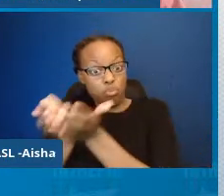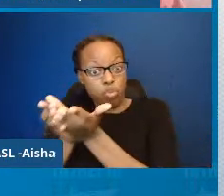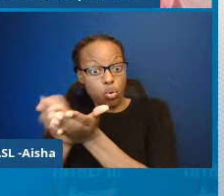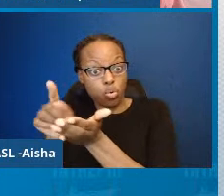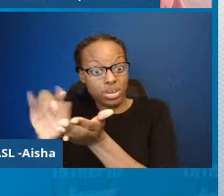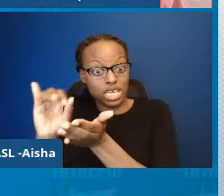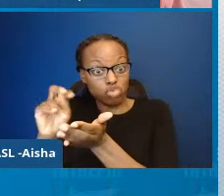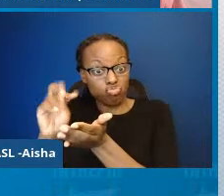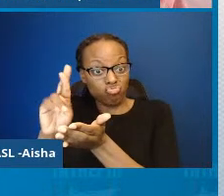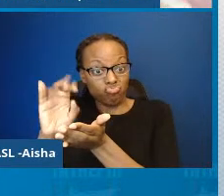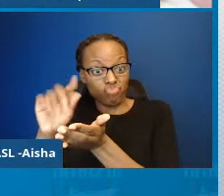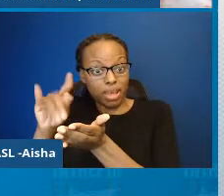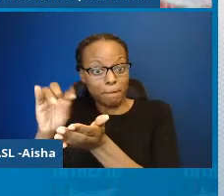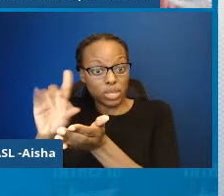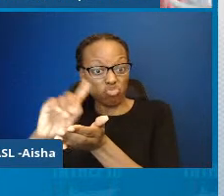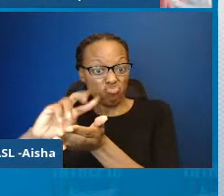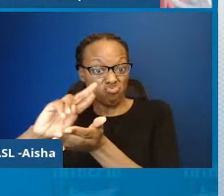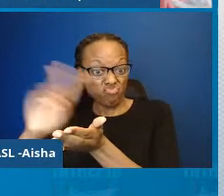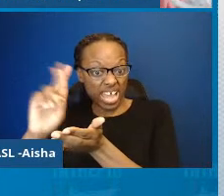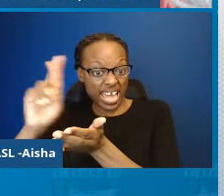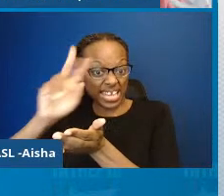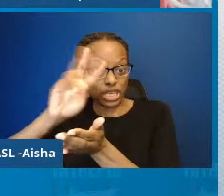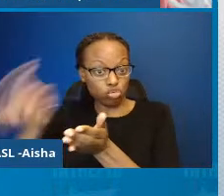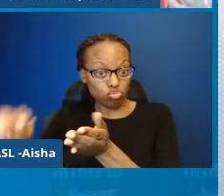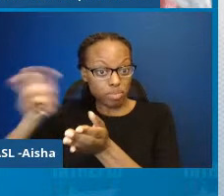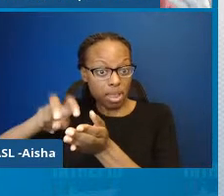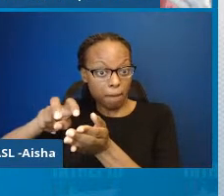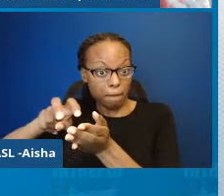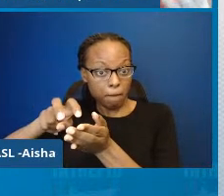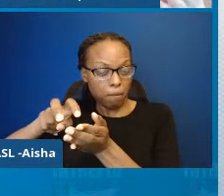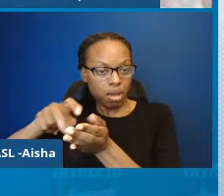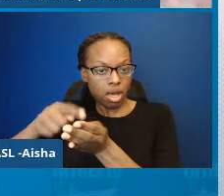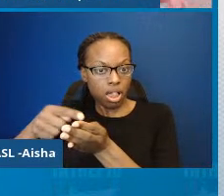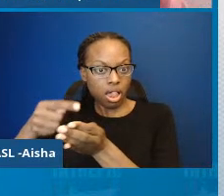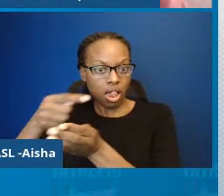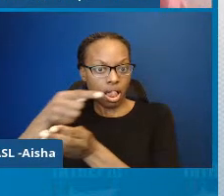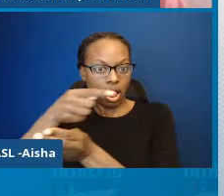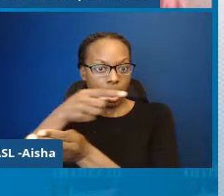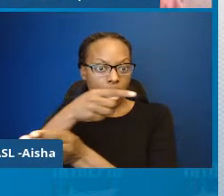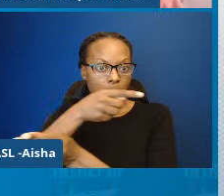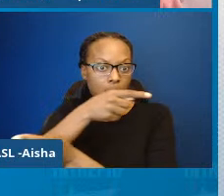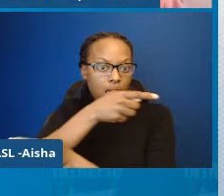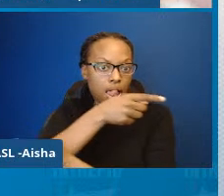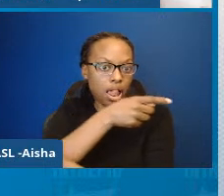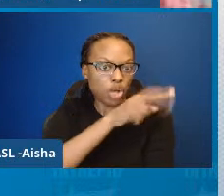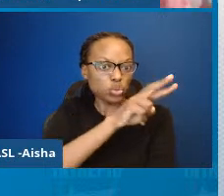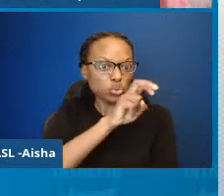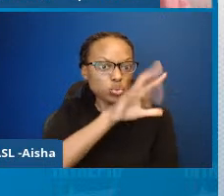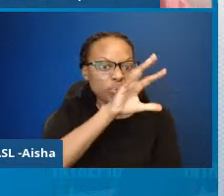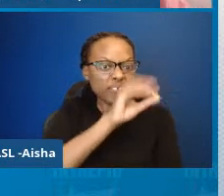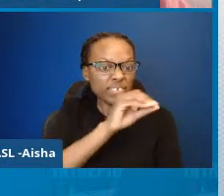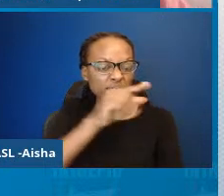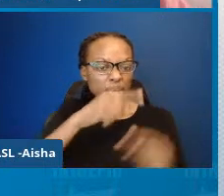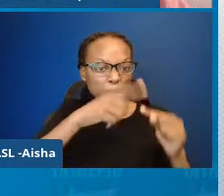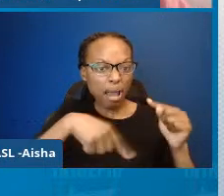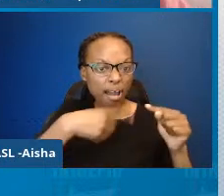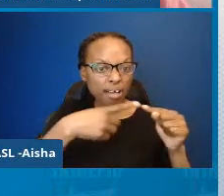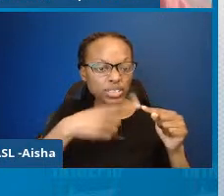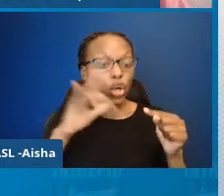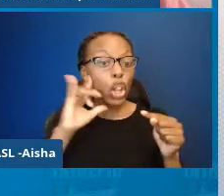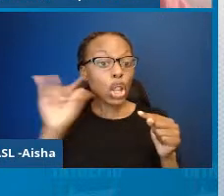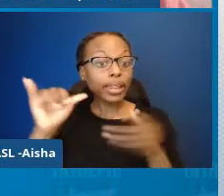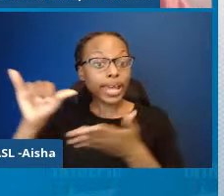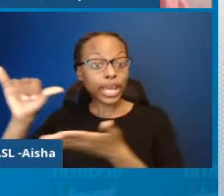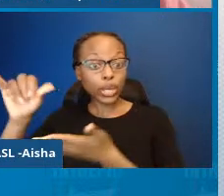him. So just to give you an idea, that's about the same amount of distance between New York City and Washington,